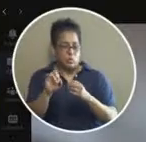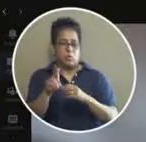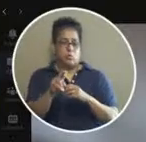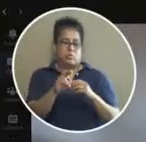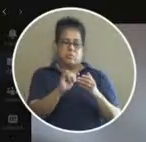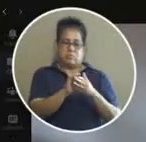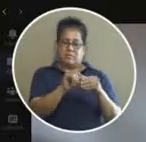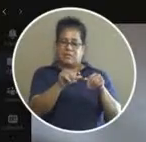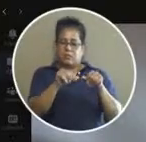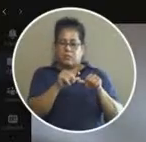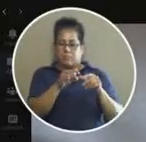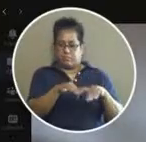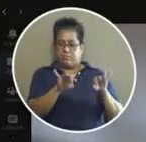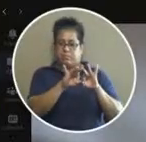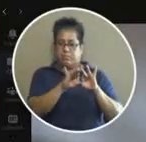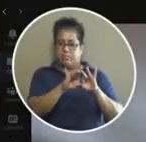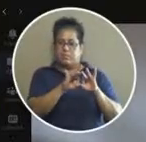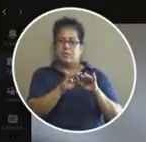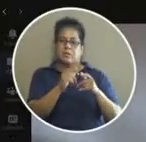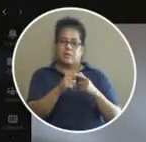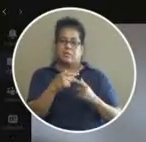address.